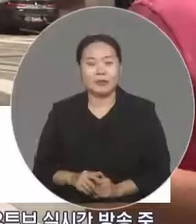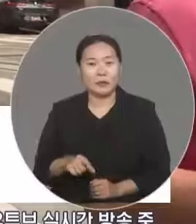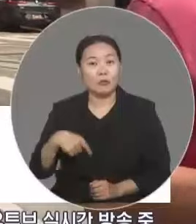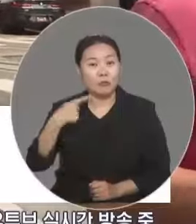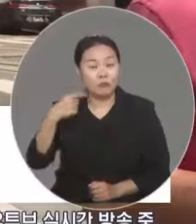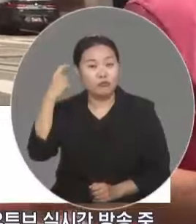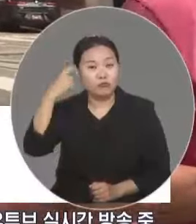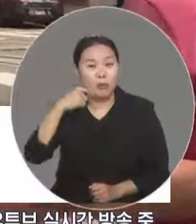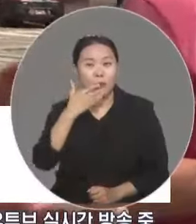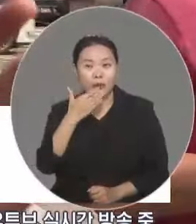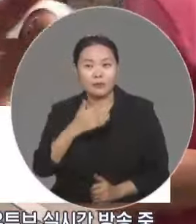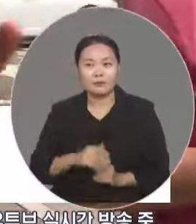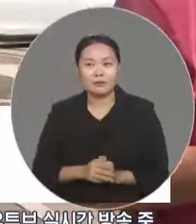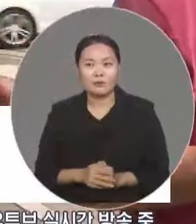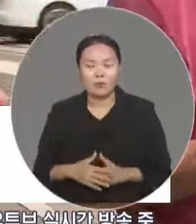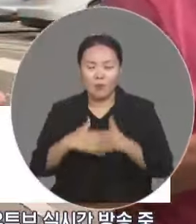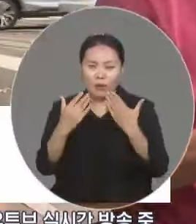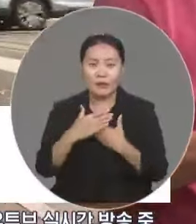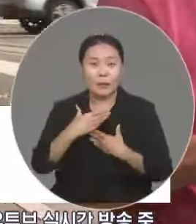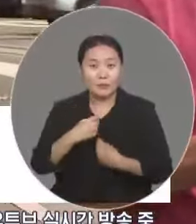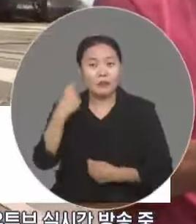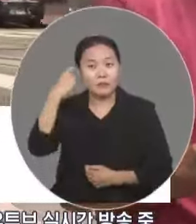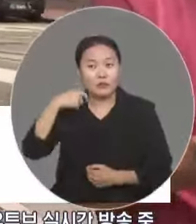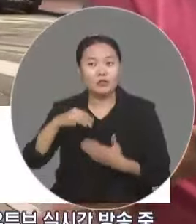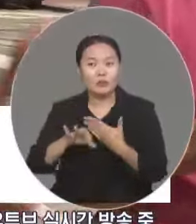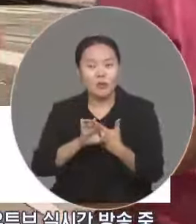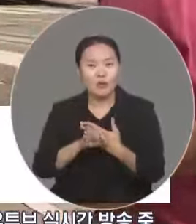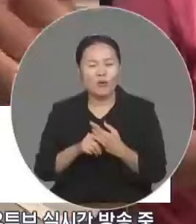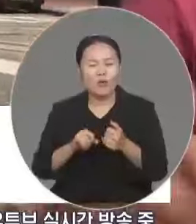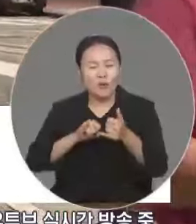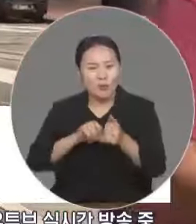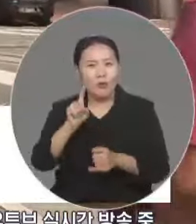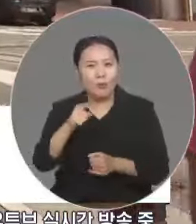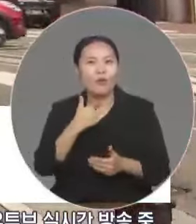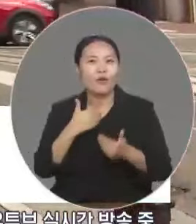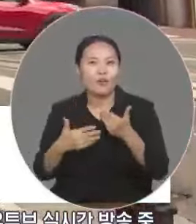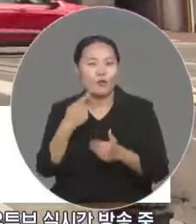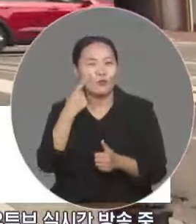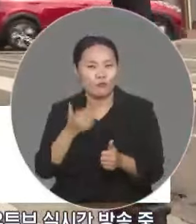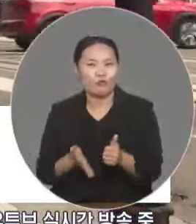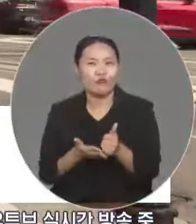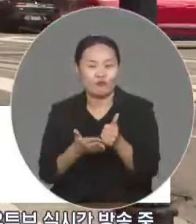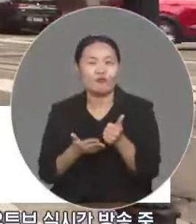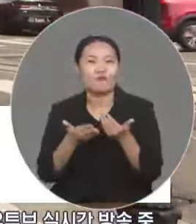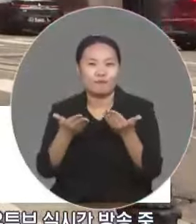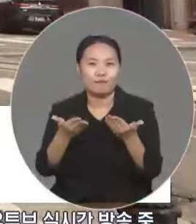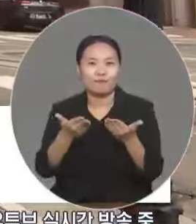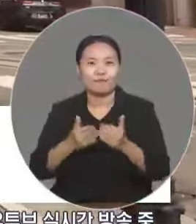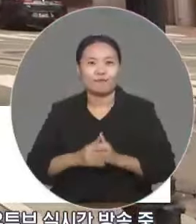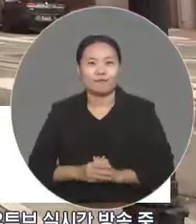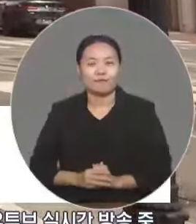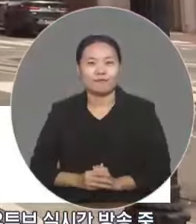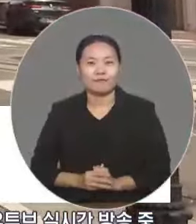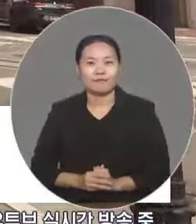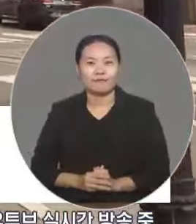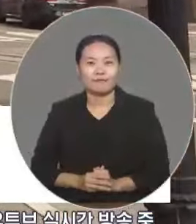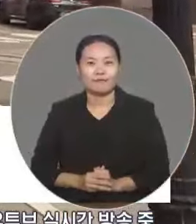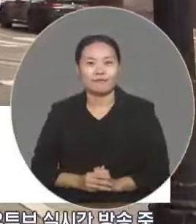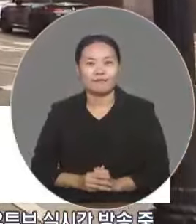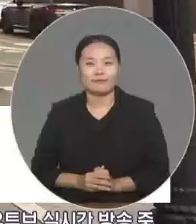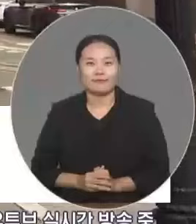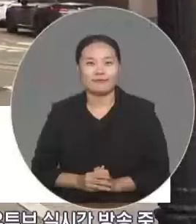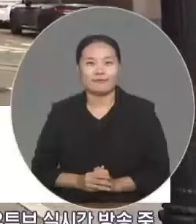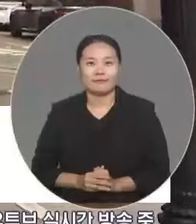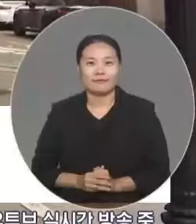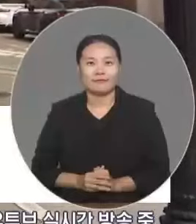be. This is so kind of freaky, but it is, you feel after a moment, you feel totally safe. And I can